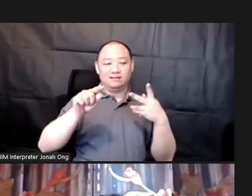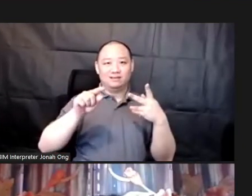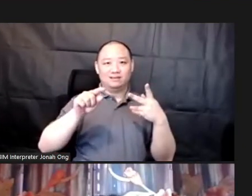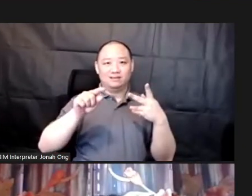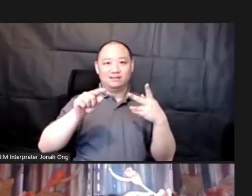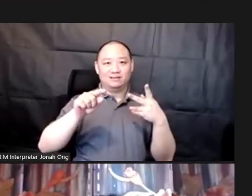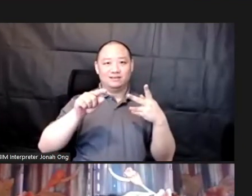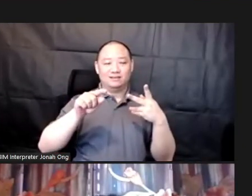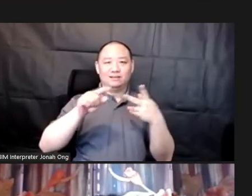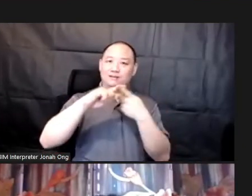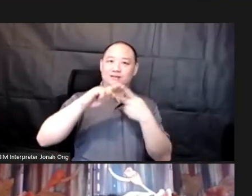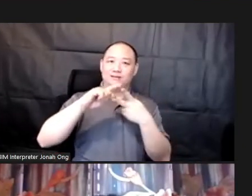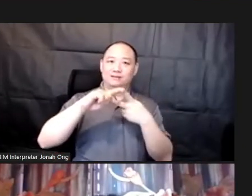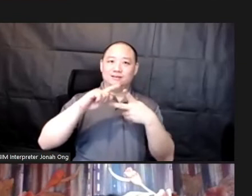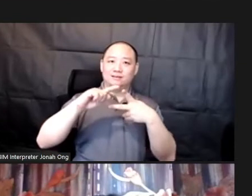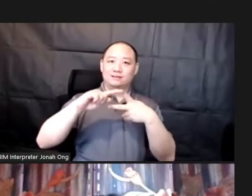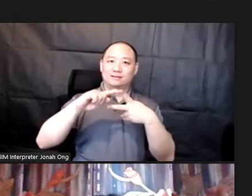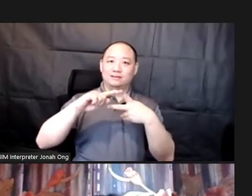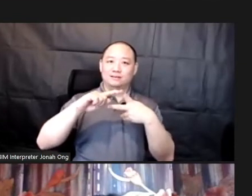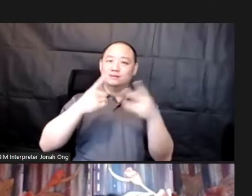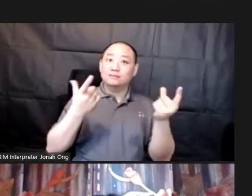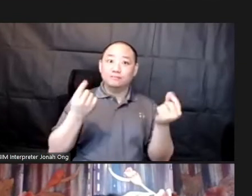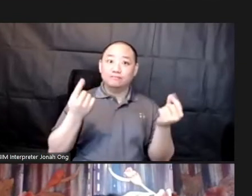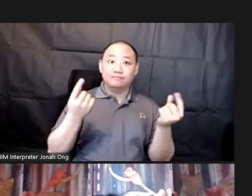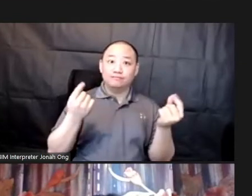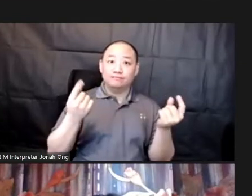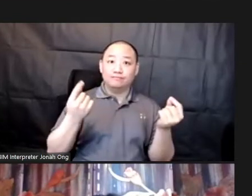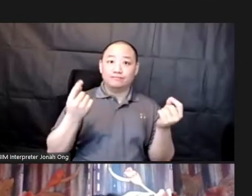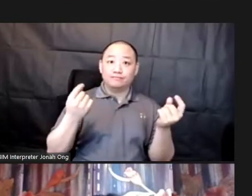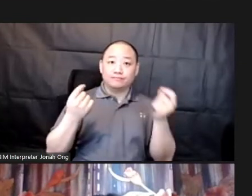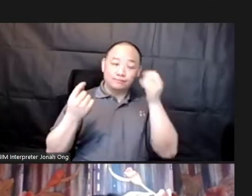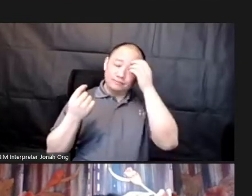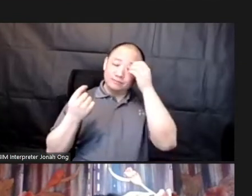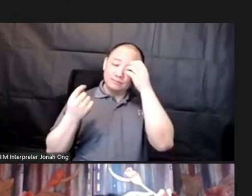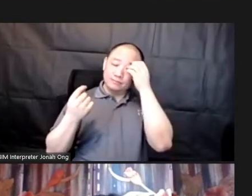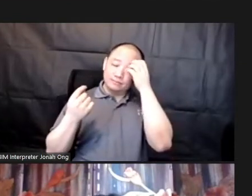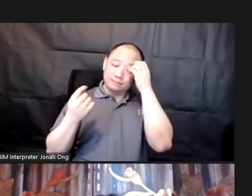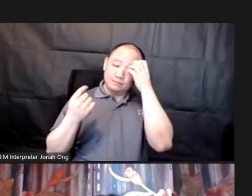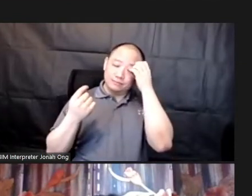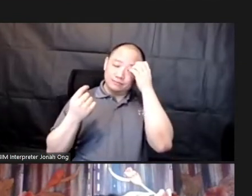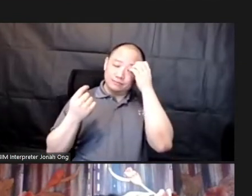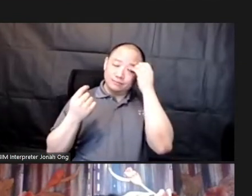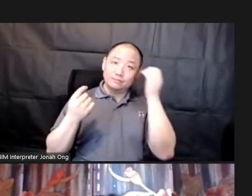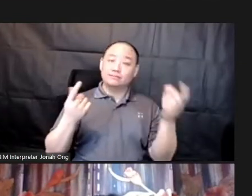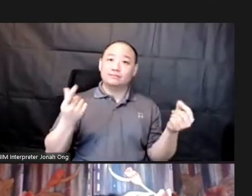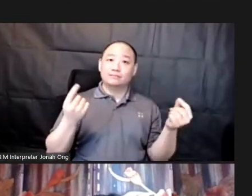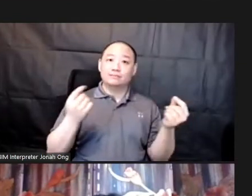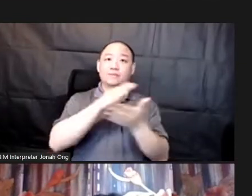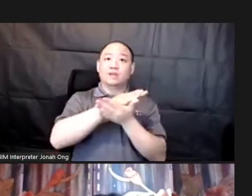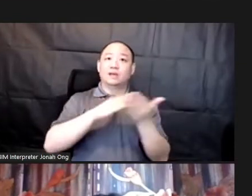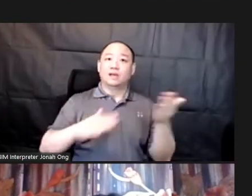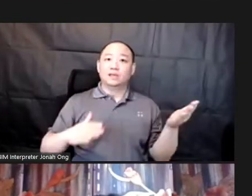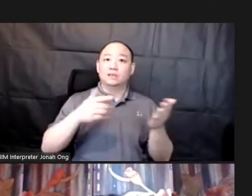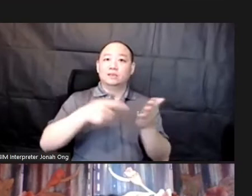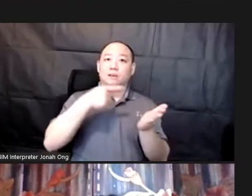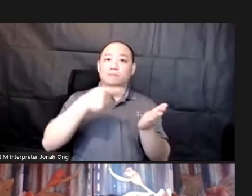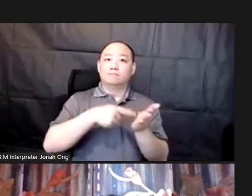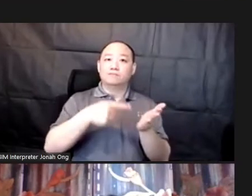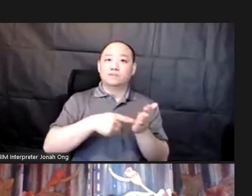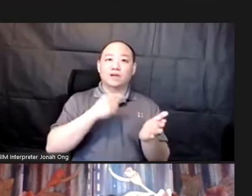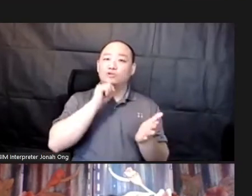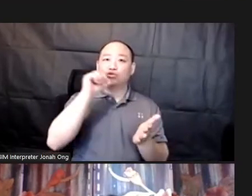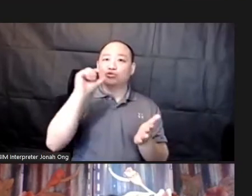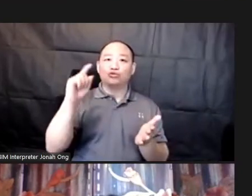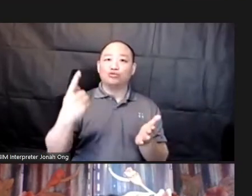one, the thing that we can do, because sometimes it's not because of the just want